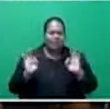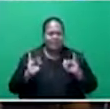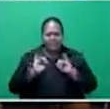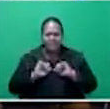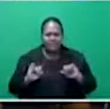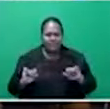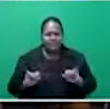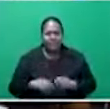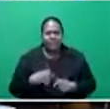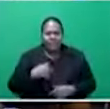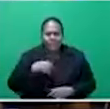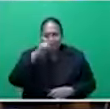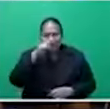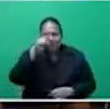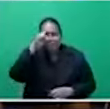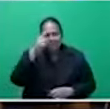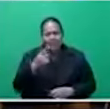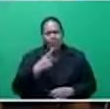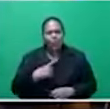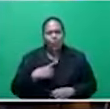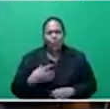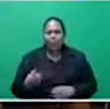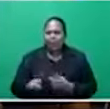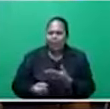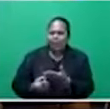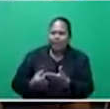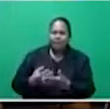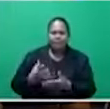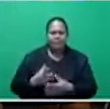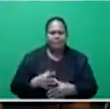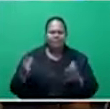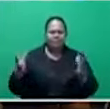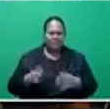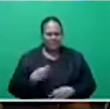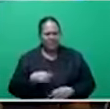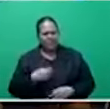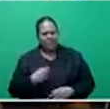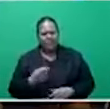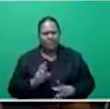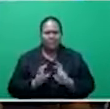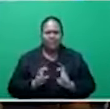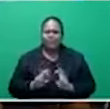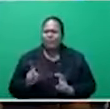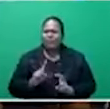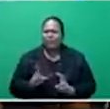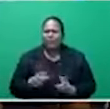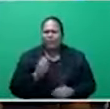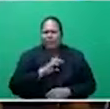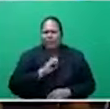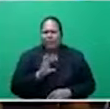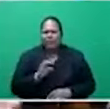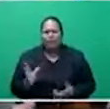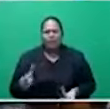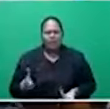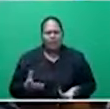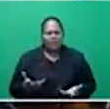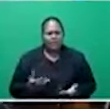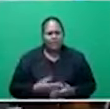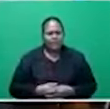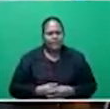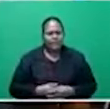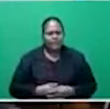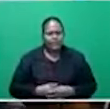I cannot understand why they have this huge, a problem about. What are they afraid of, sir? Is there